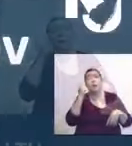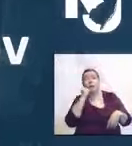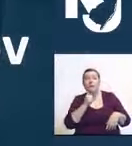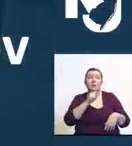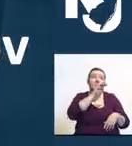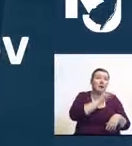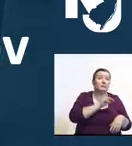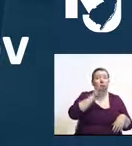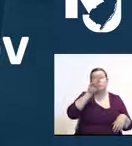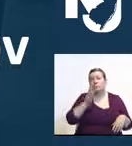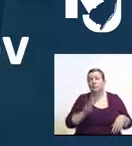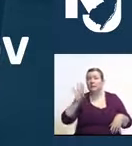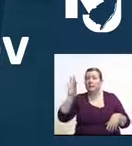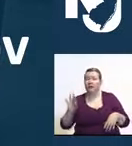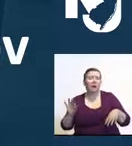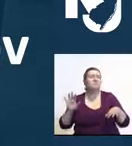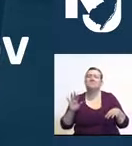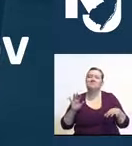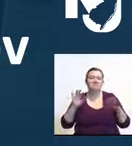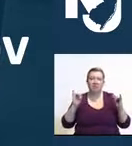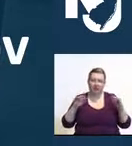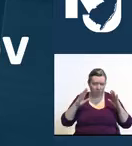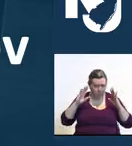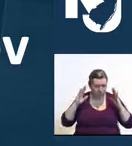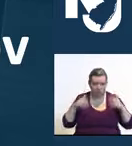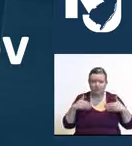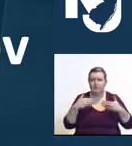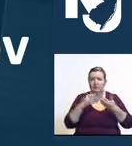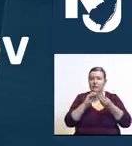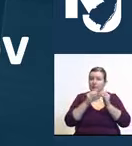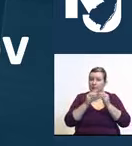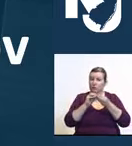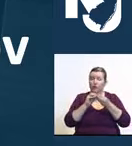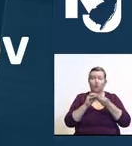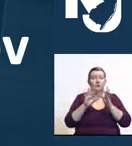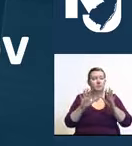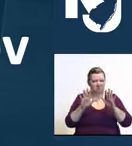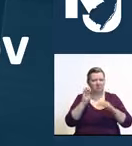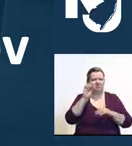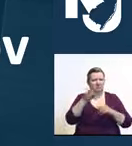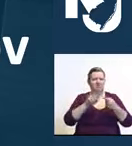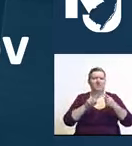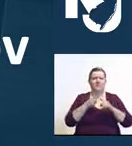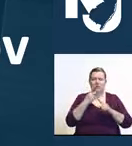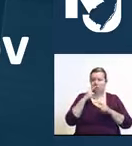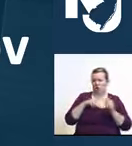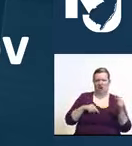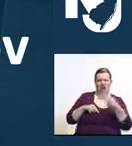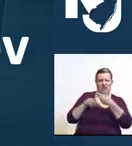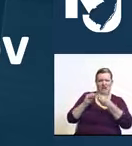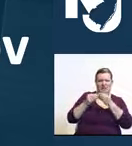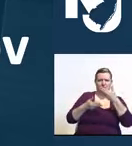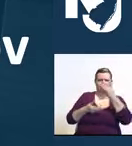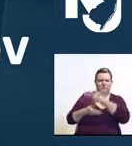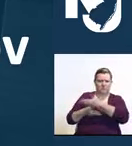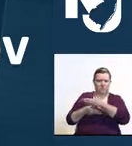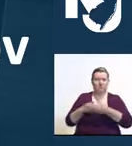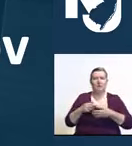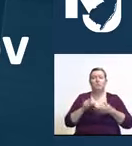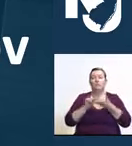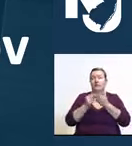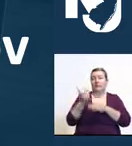So with that, let's get into things for today. First, let's take a run through the numbers that came out last night from our